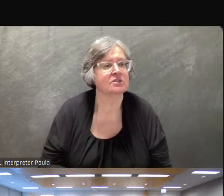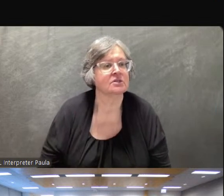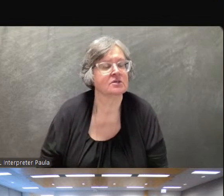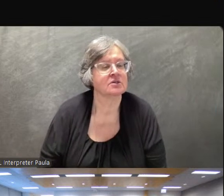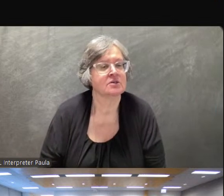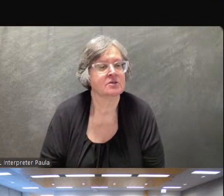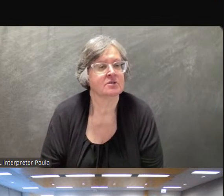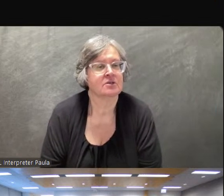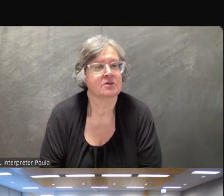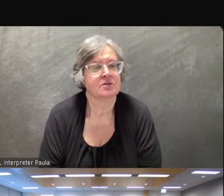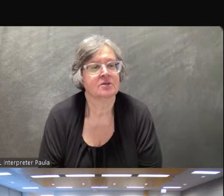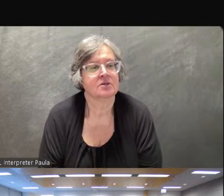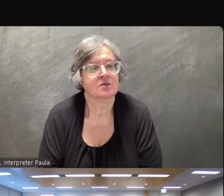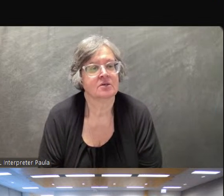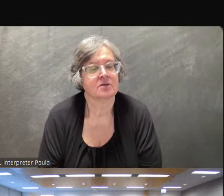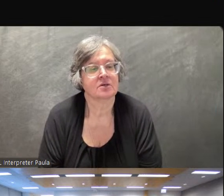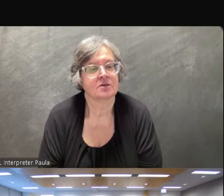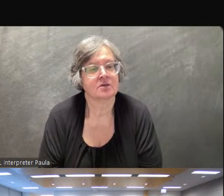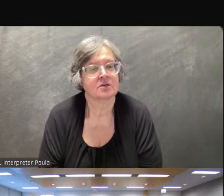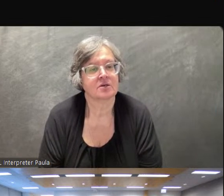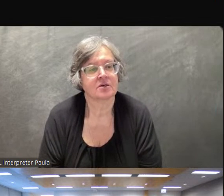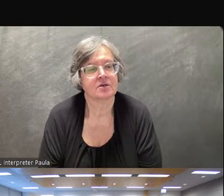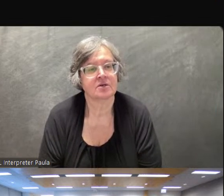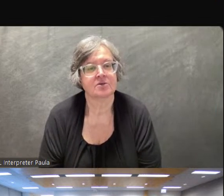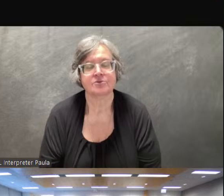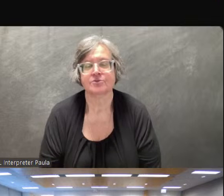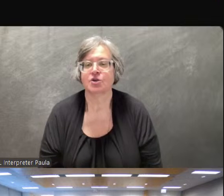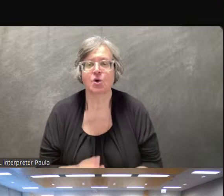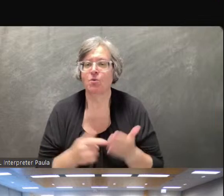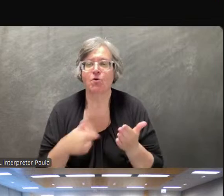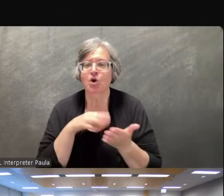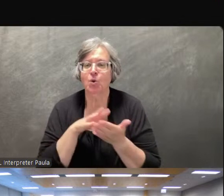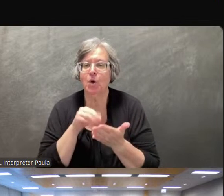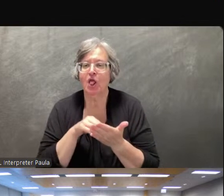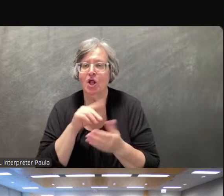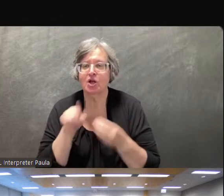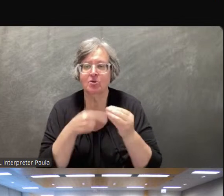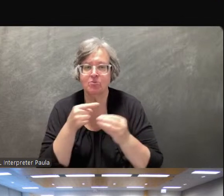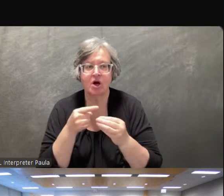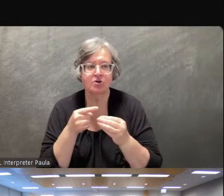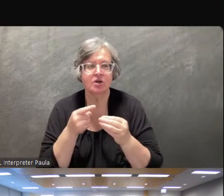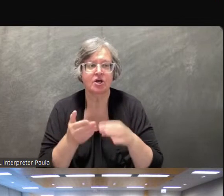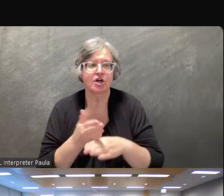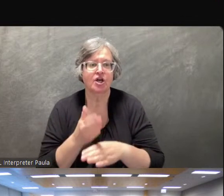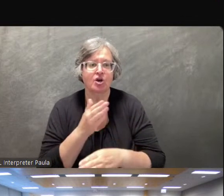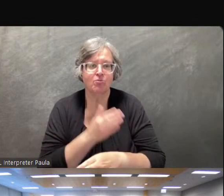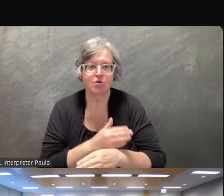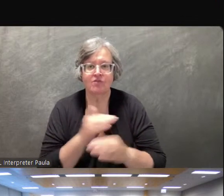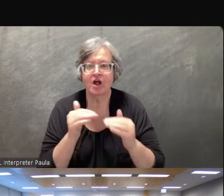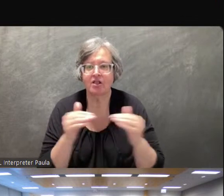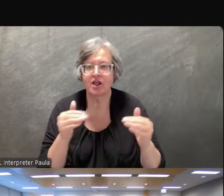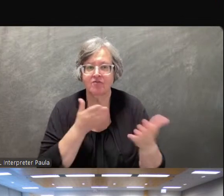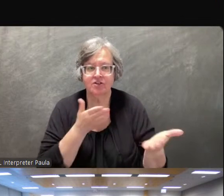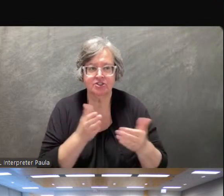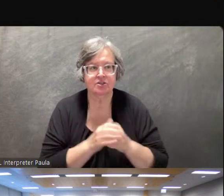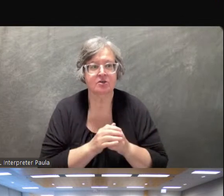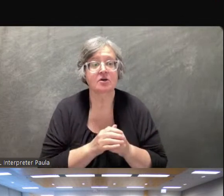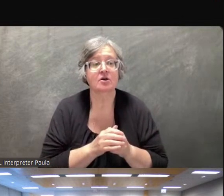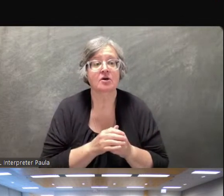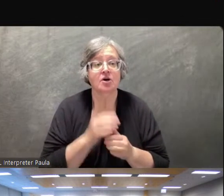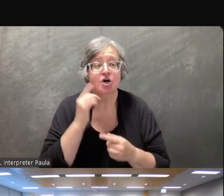So let's jump to the overall takeaways on improving the level of services. By considering both transit